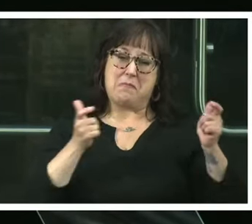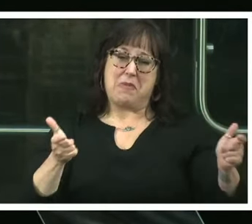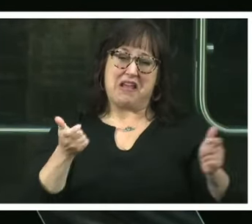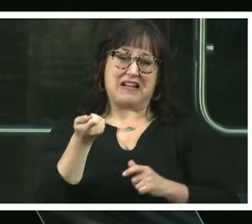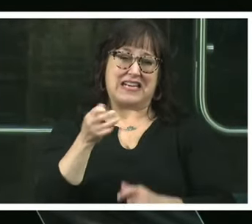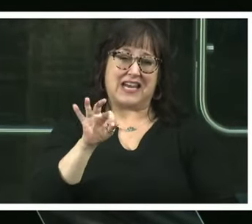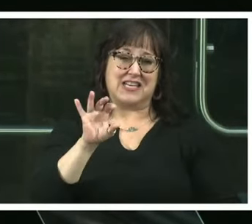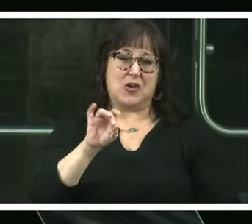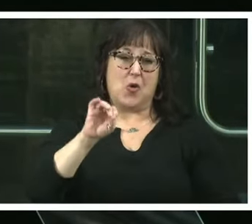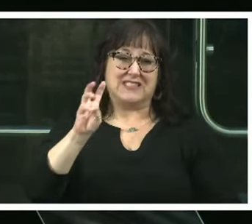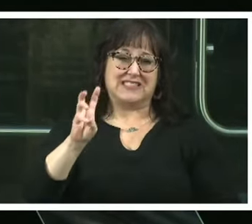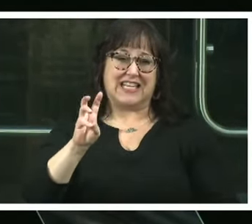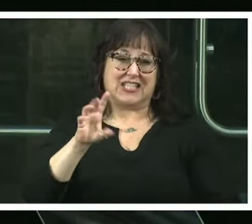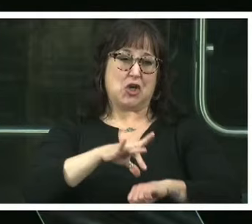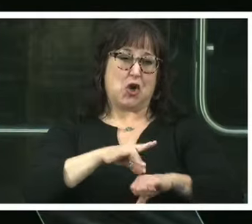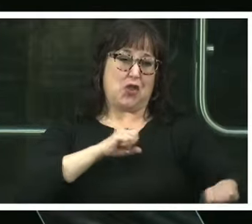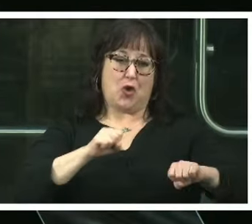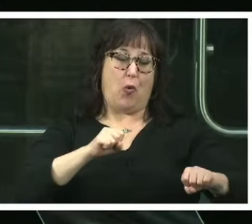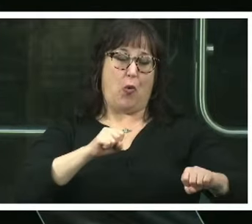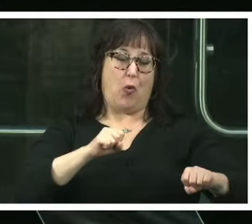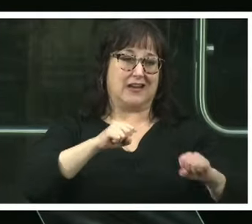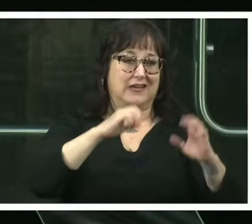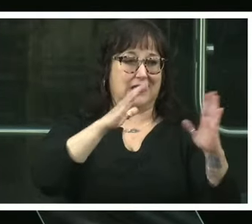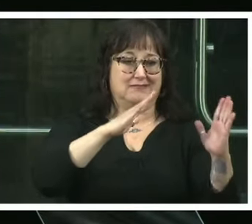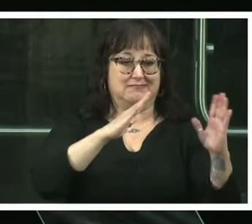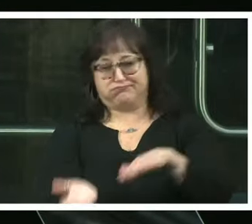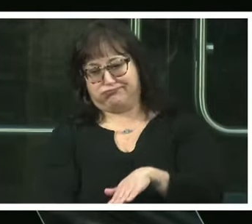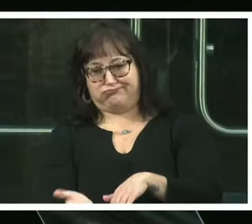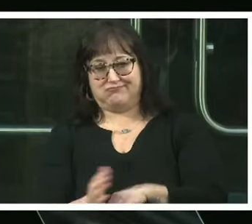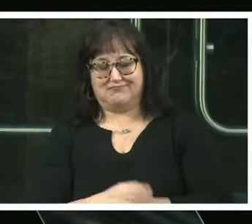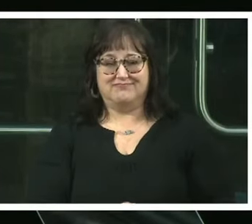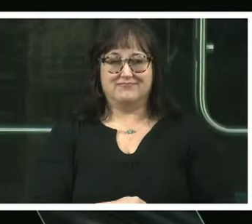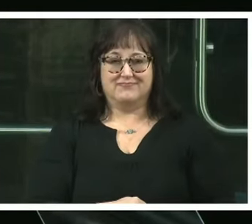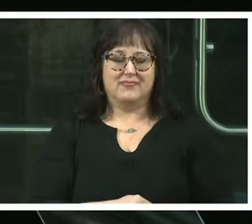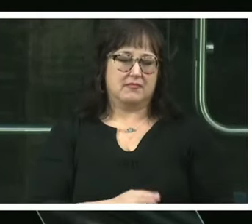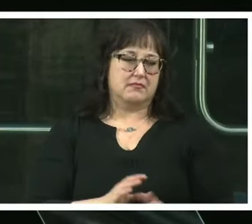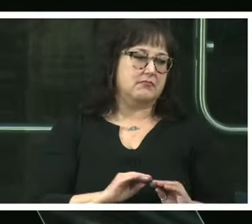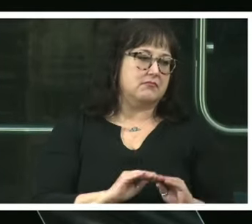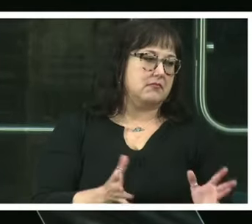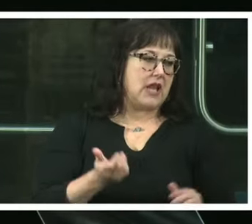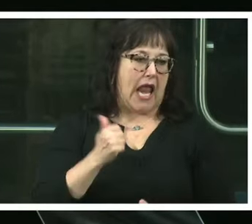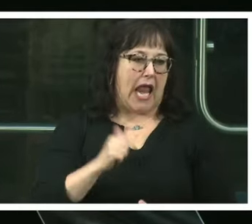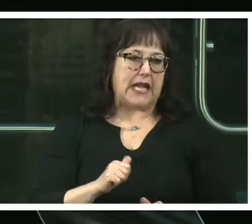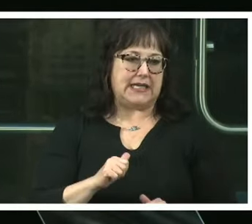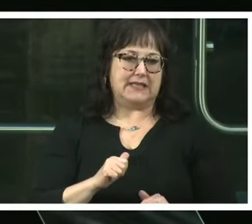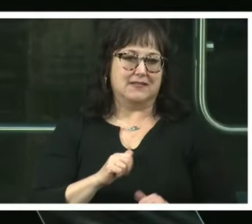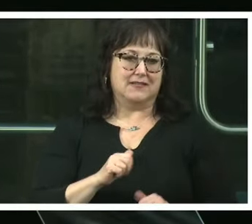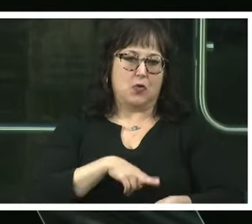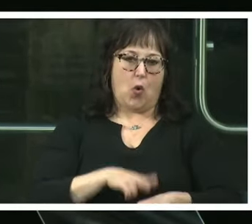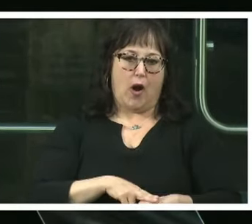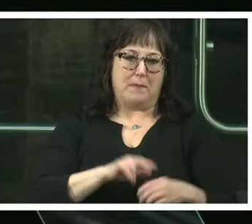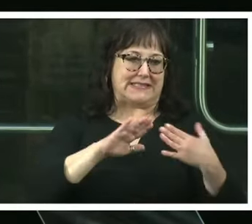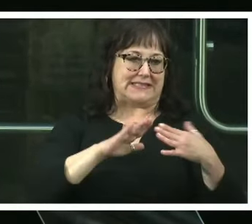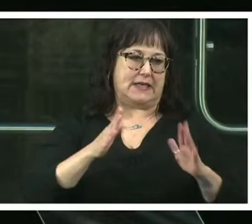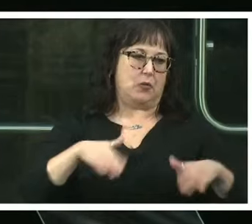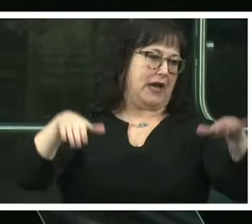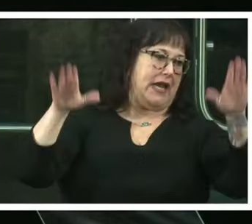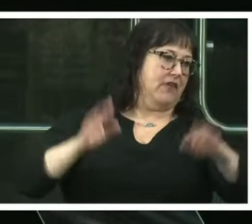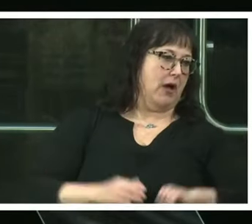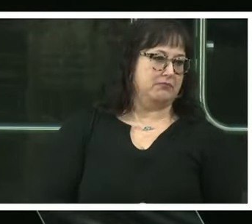of 1906. Now, surely any rational city would give up at this point, right?